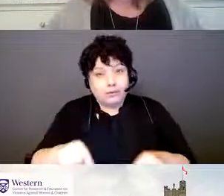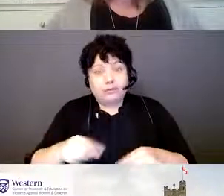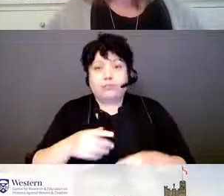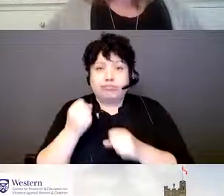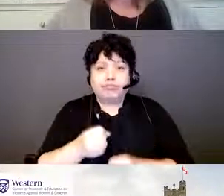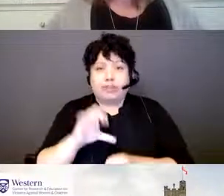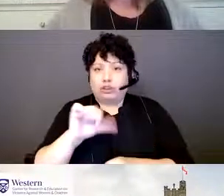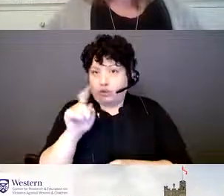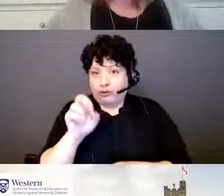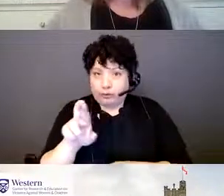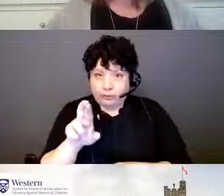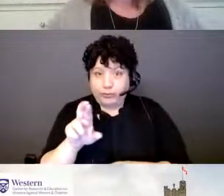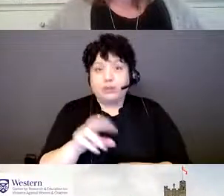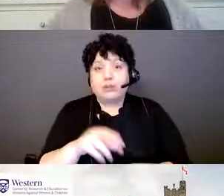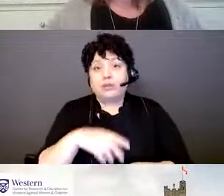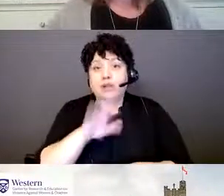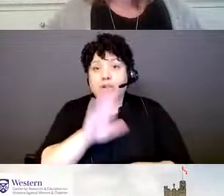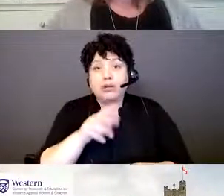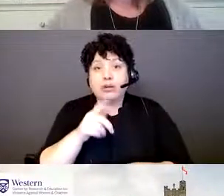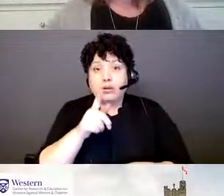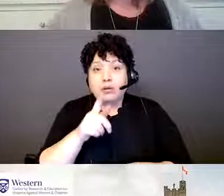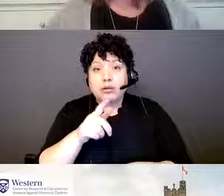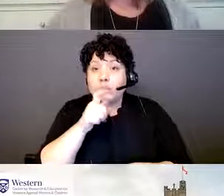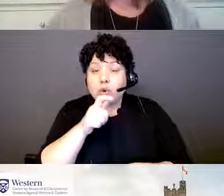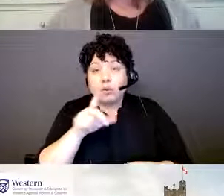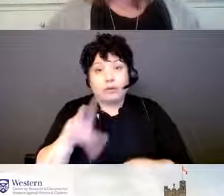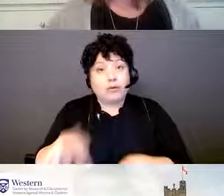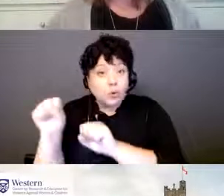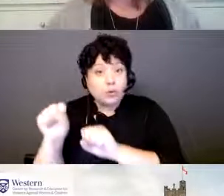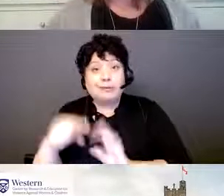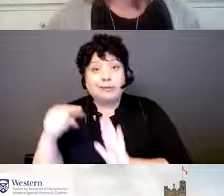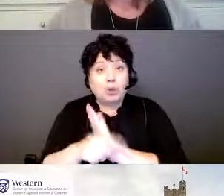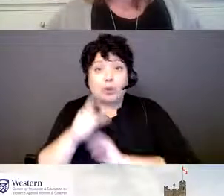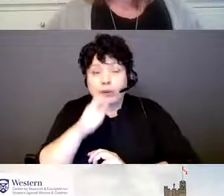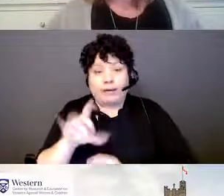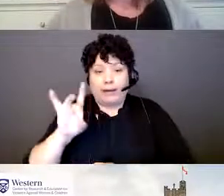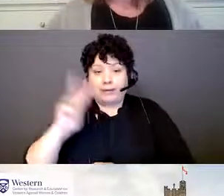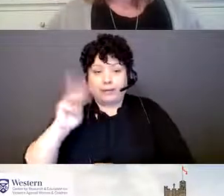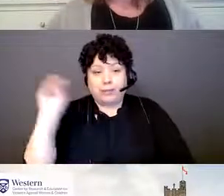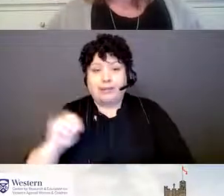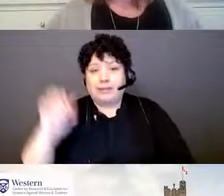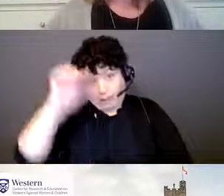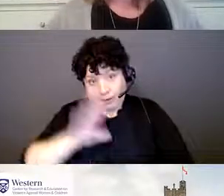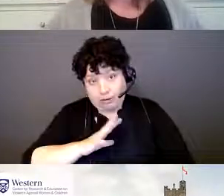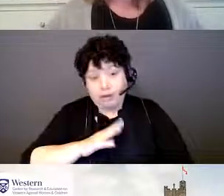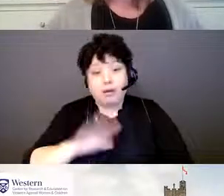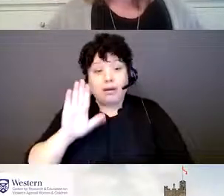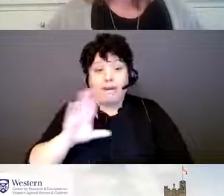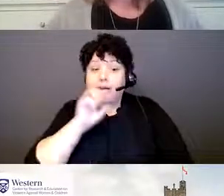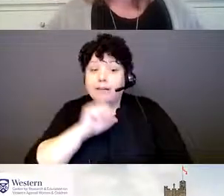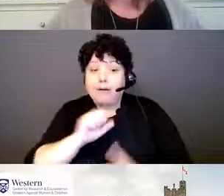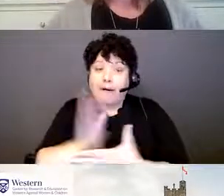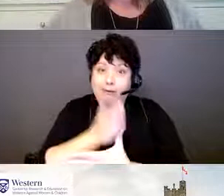gender-based. Perpetrators were 86% men. You can see the average age, but there's quite a range